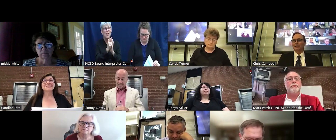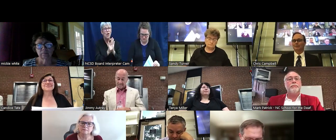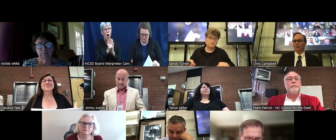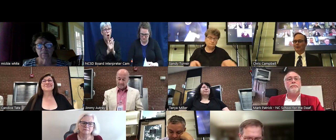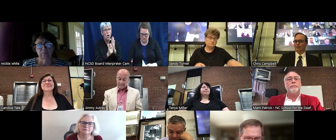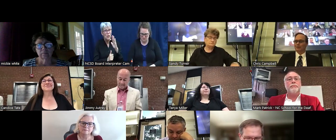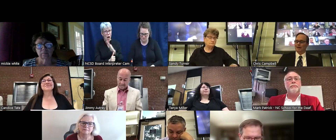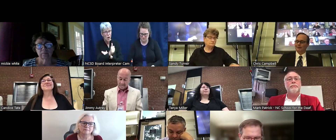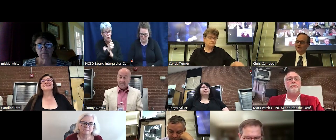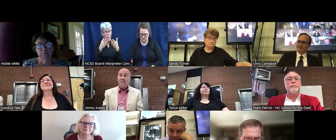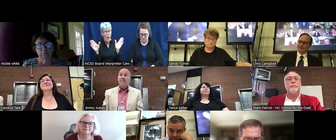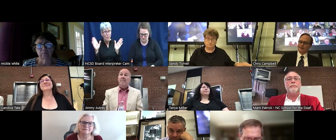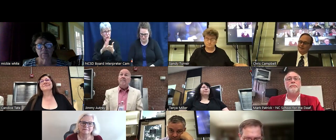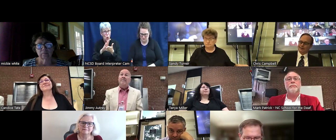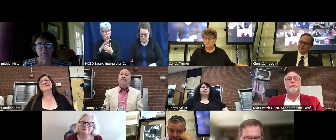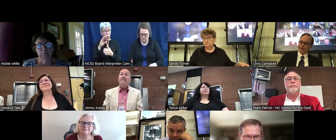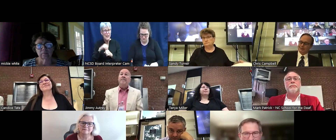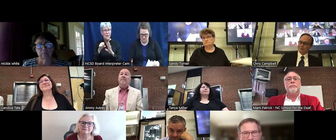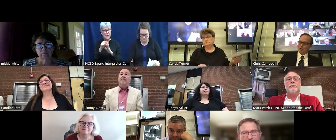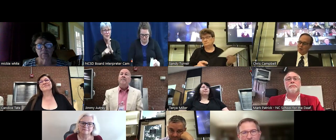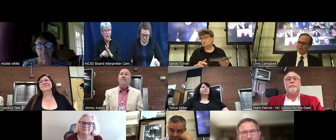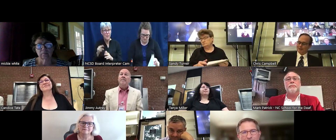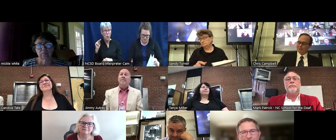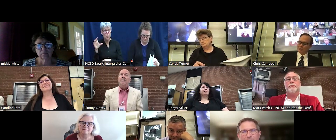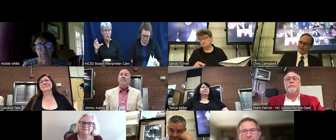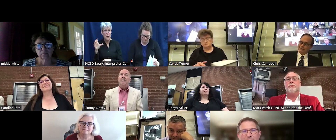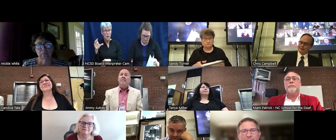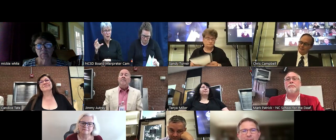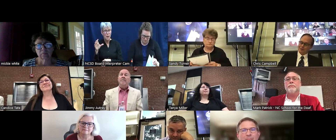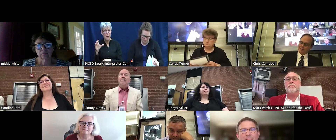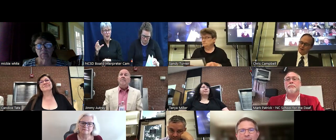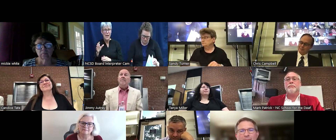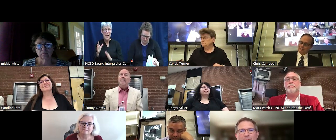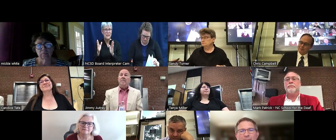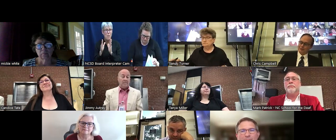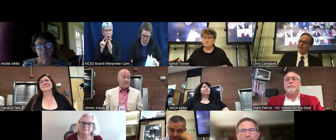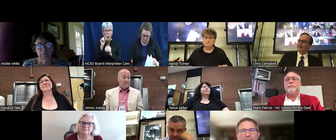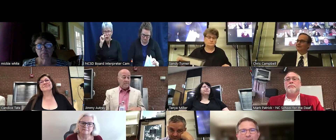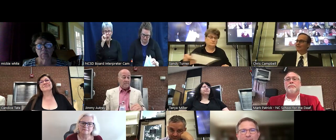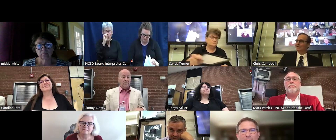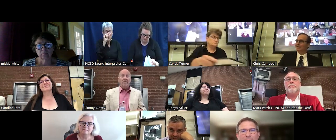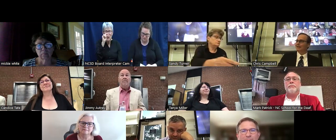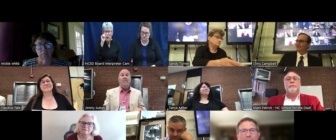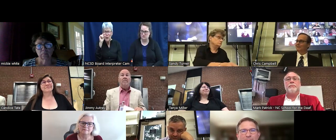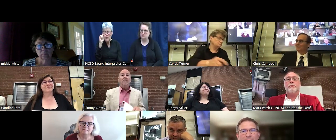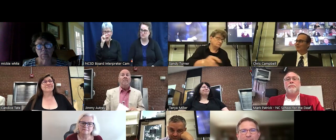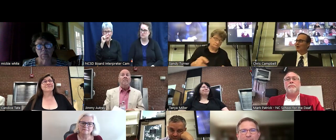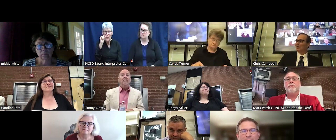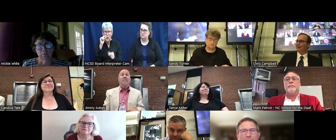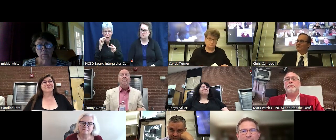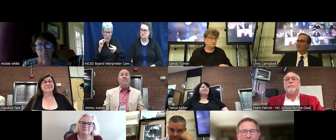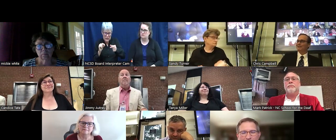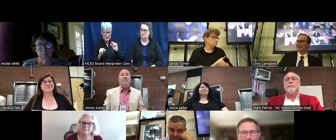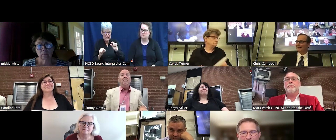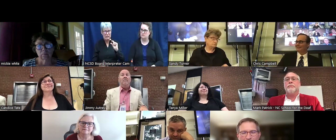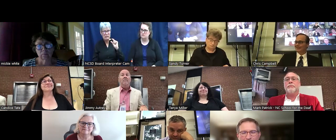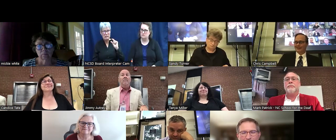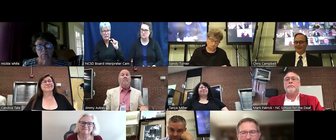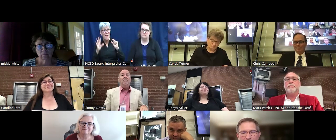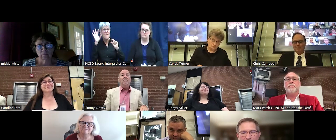state of North Carolina in small 10-point type are probably 3 inches thick, and the federal law is twice